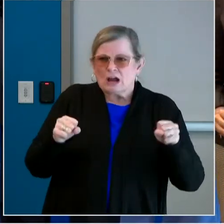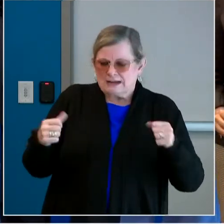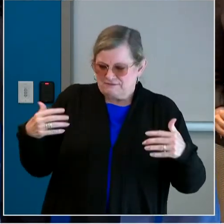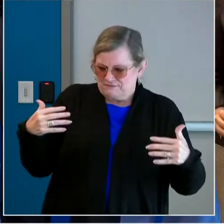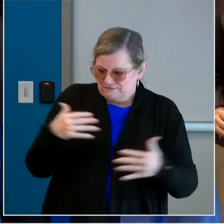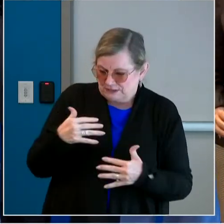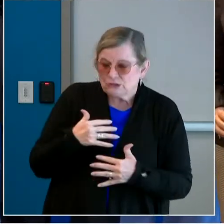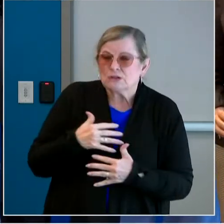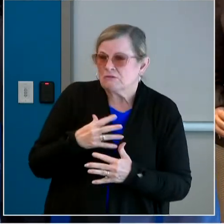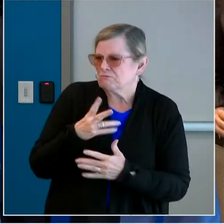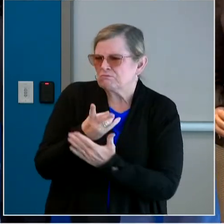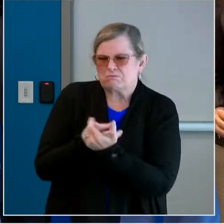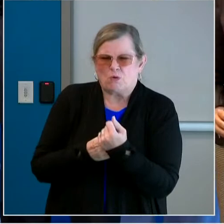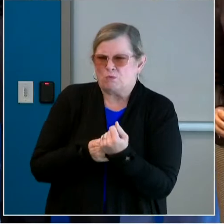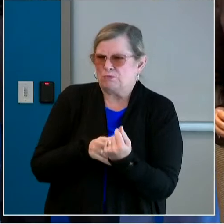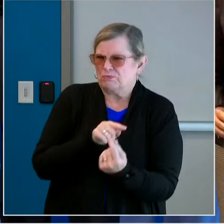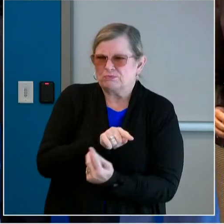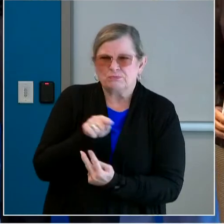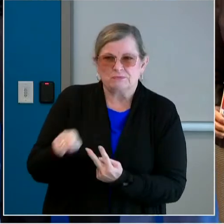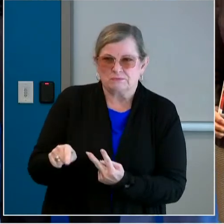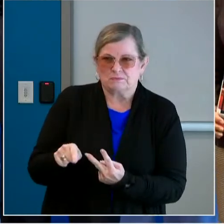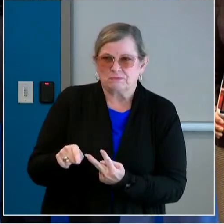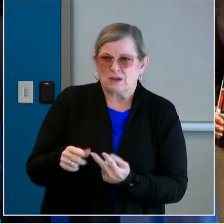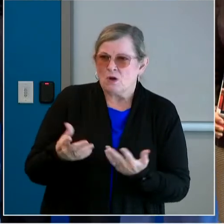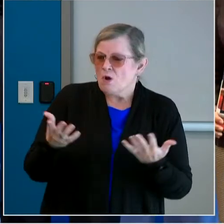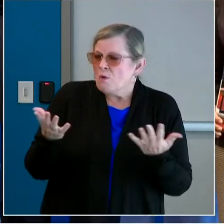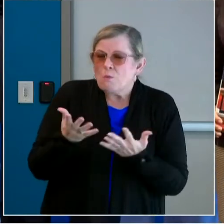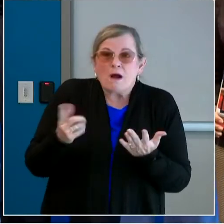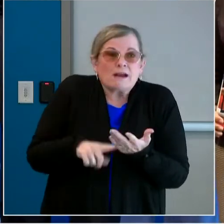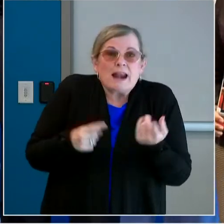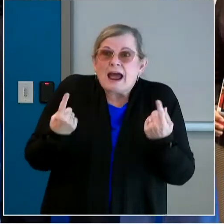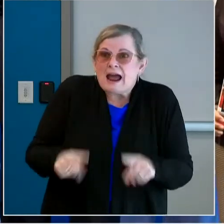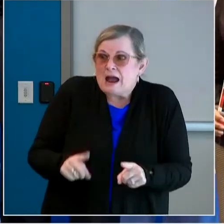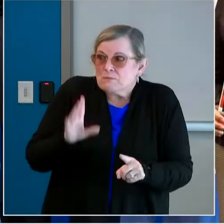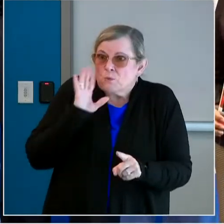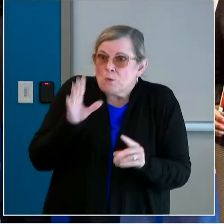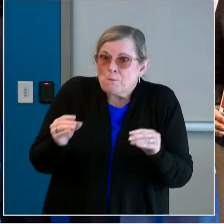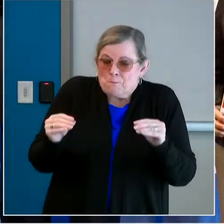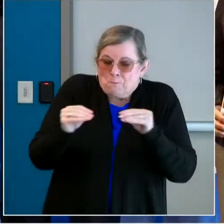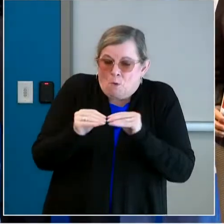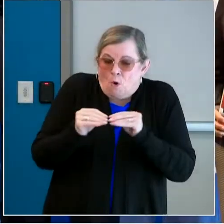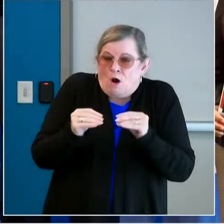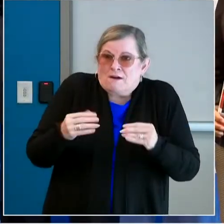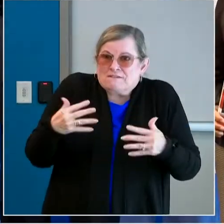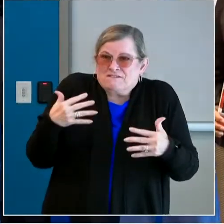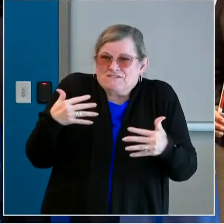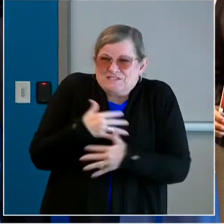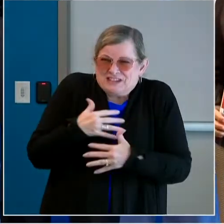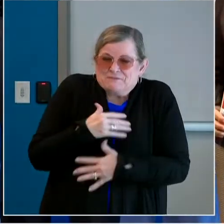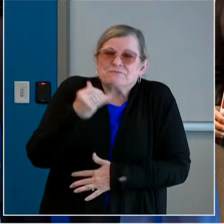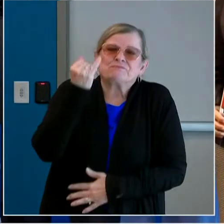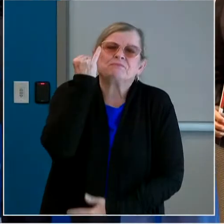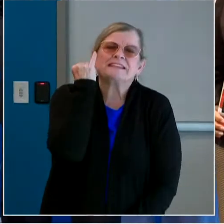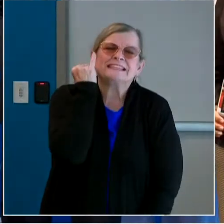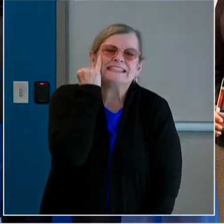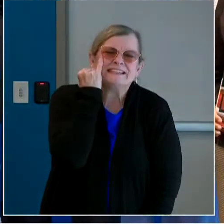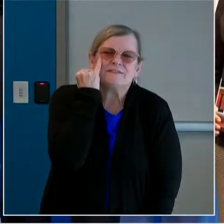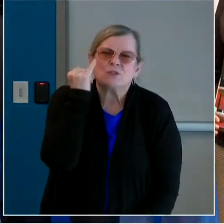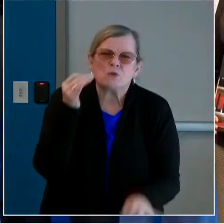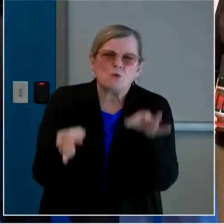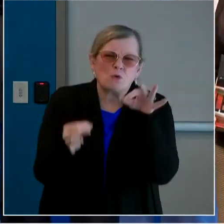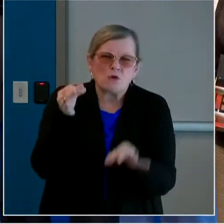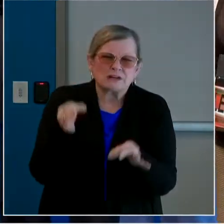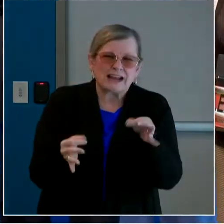as you've heard the Congresswoman say, because even if the courts allow states to decide